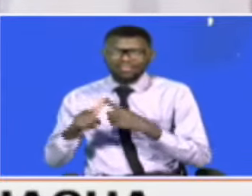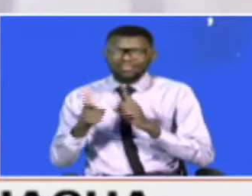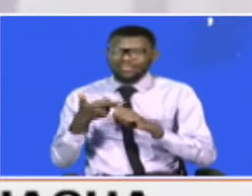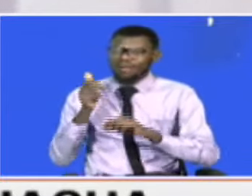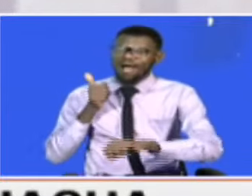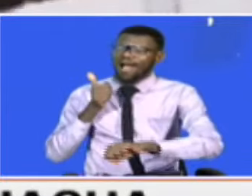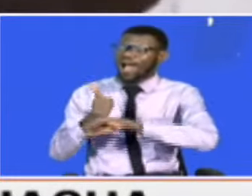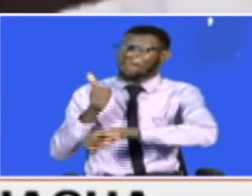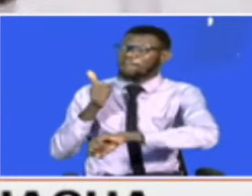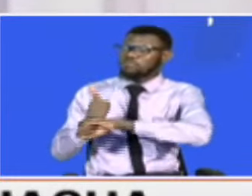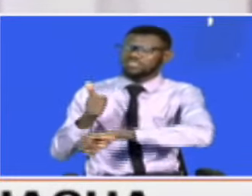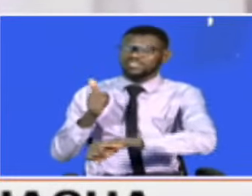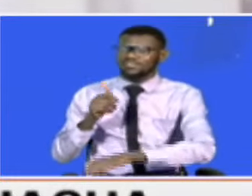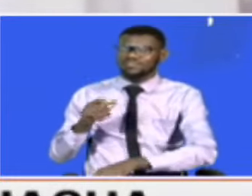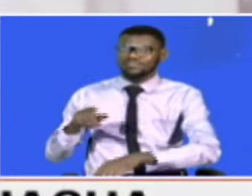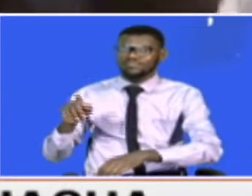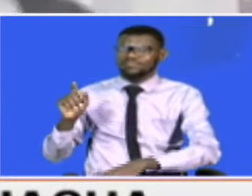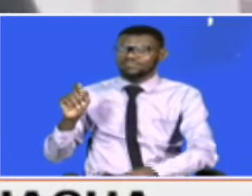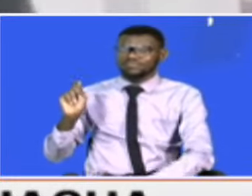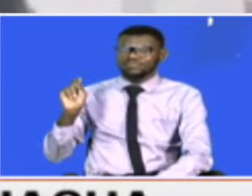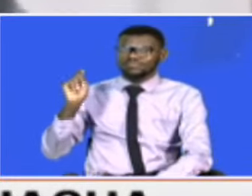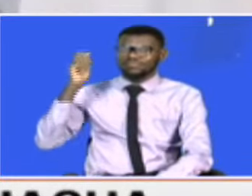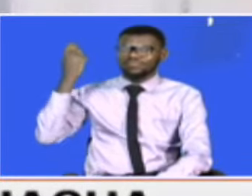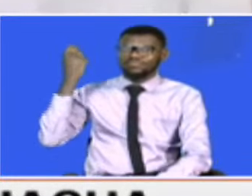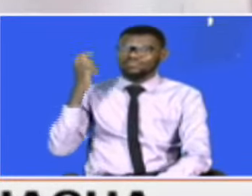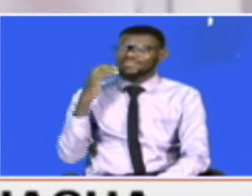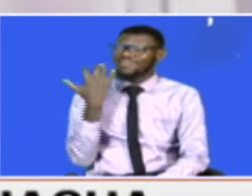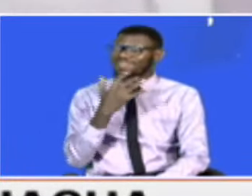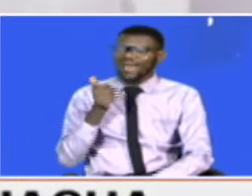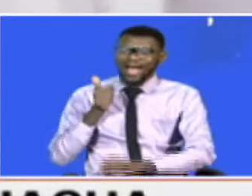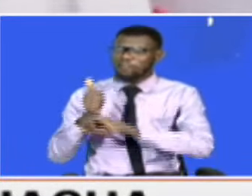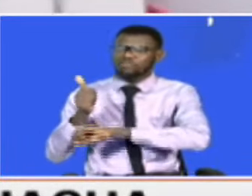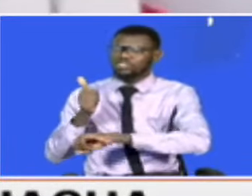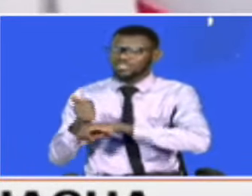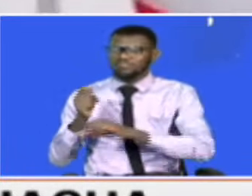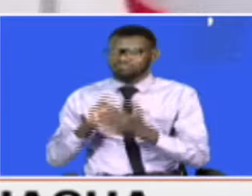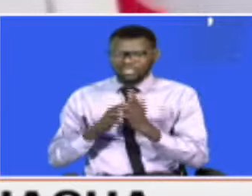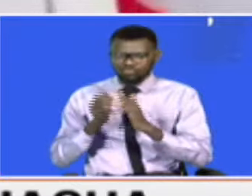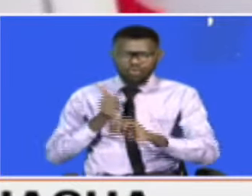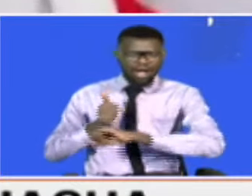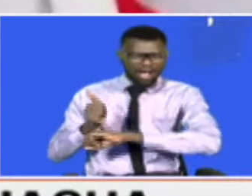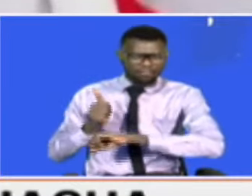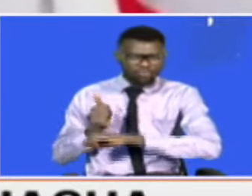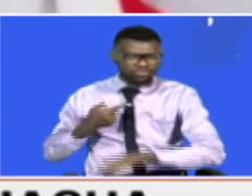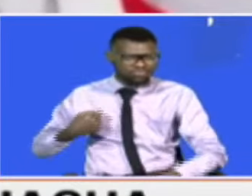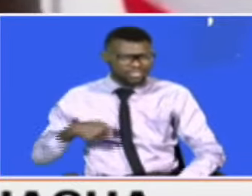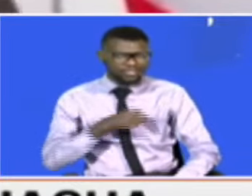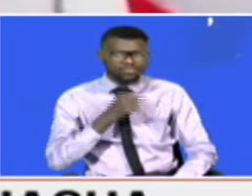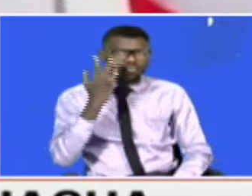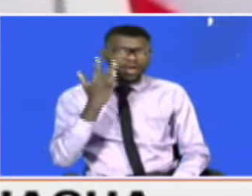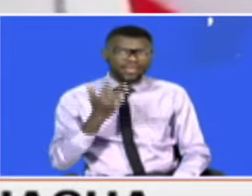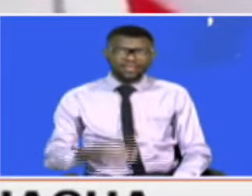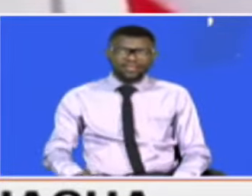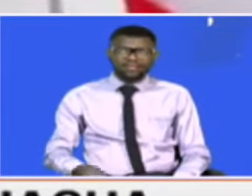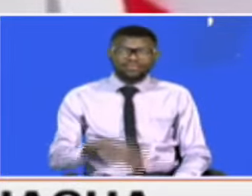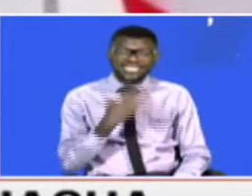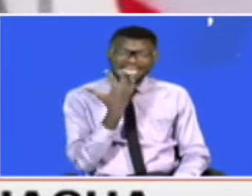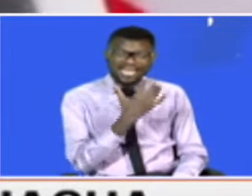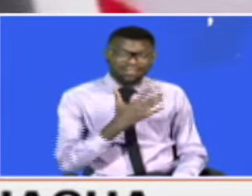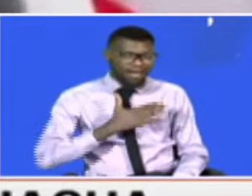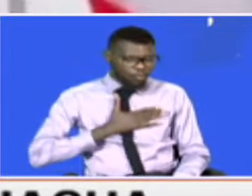primitive. Ali kuita Rigathi primitive ni sisi unaita primitive. Sababu sisi ni mtoto wetu. Tulipotoka